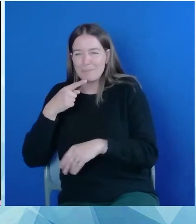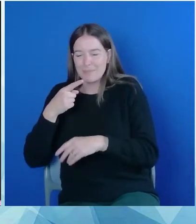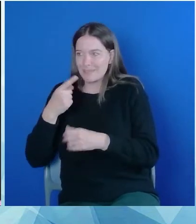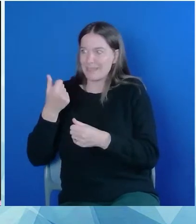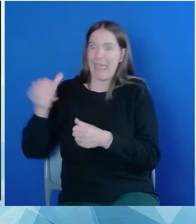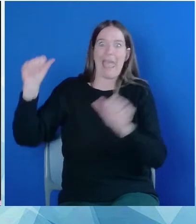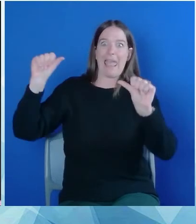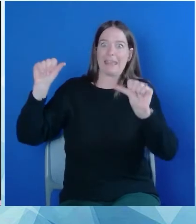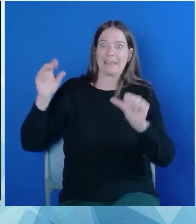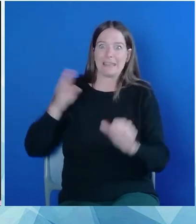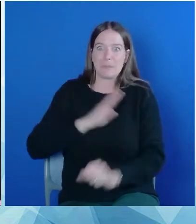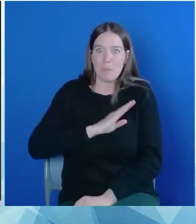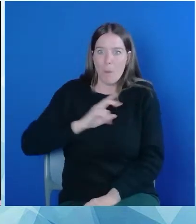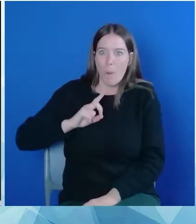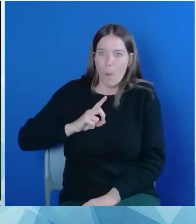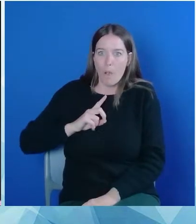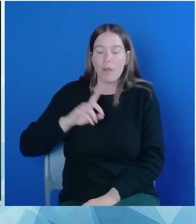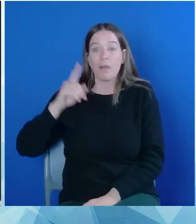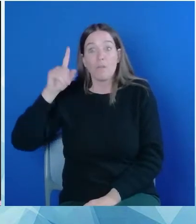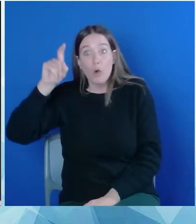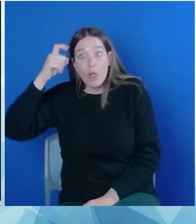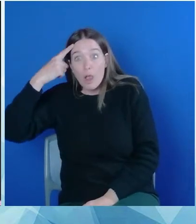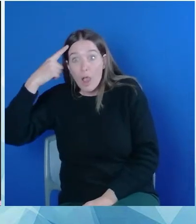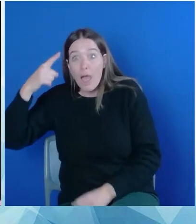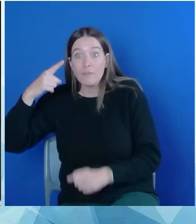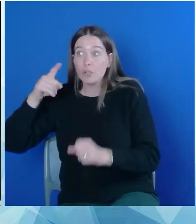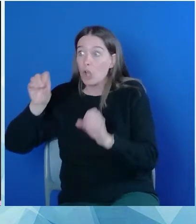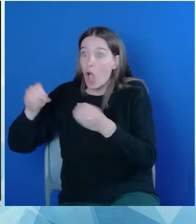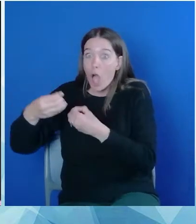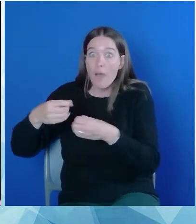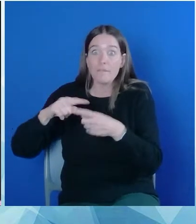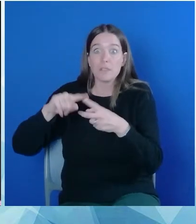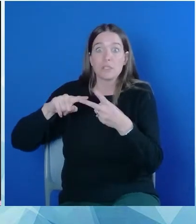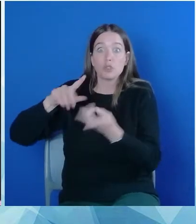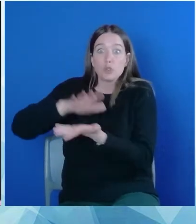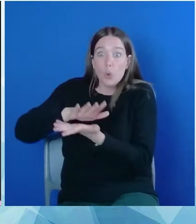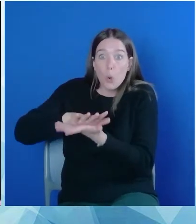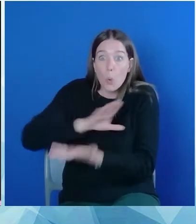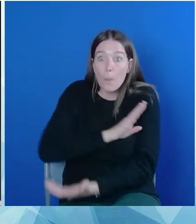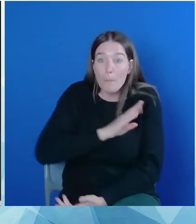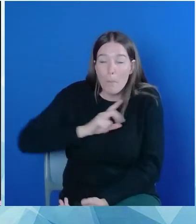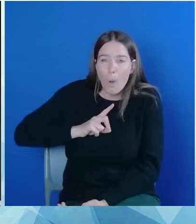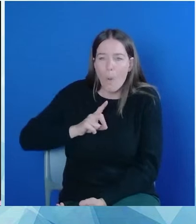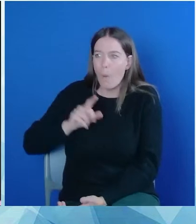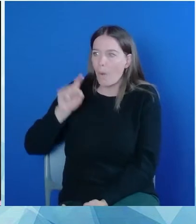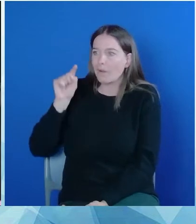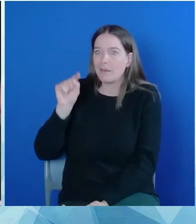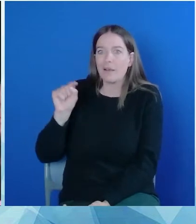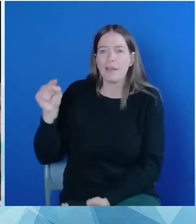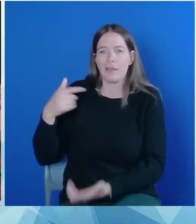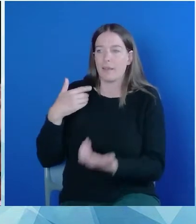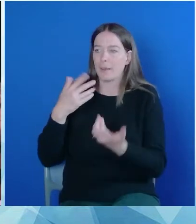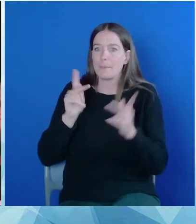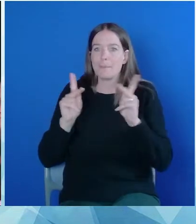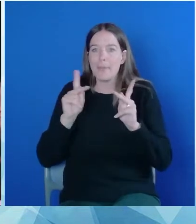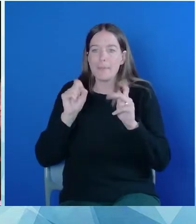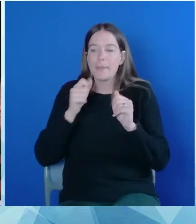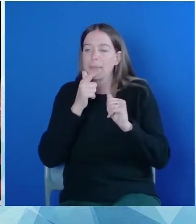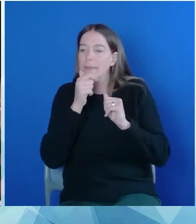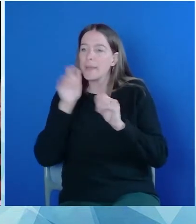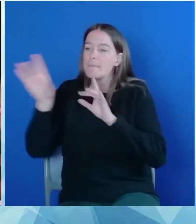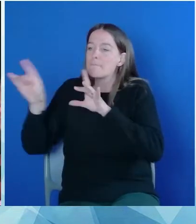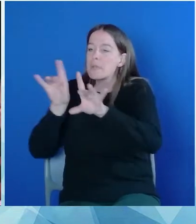other boards or even running for your local school board, there's a lot of different candidates that people can choose from. But when it comes